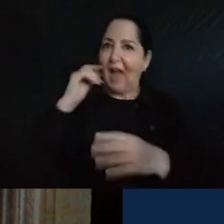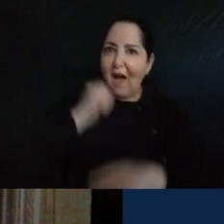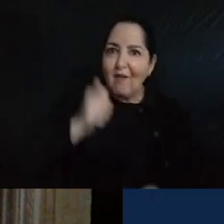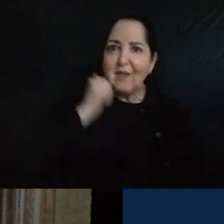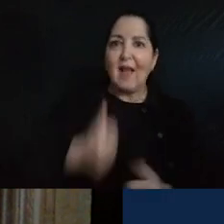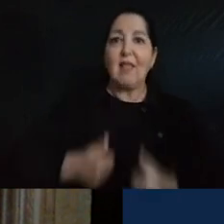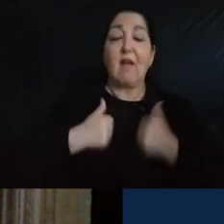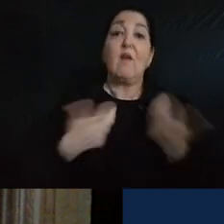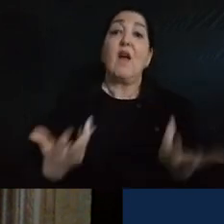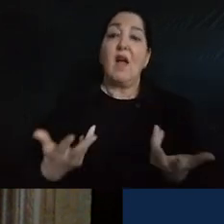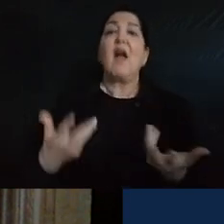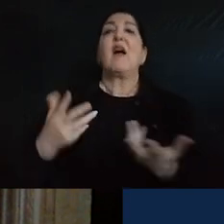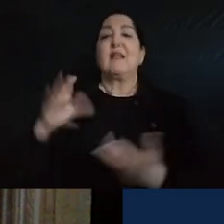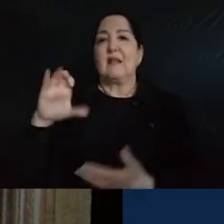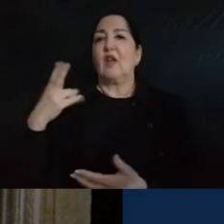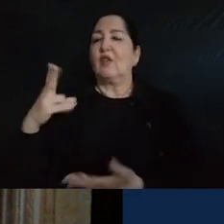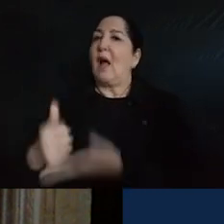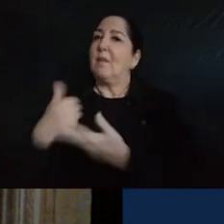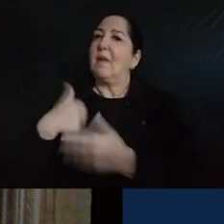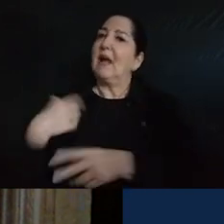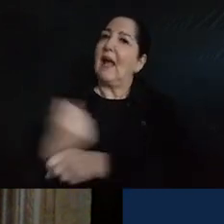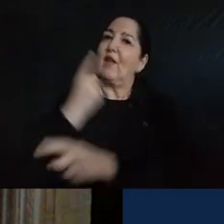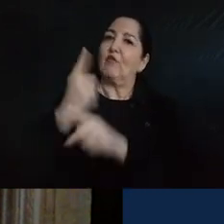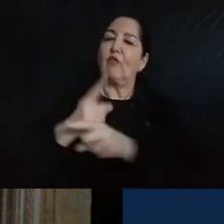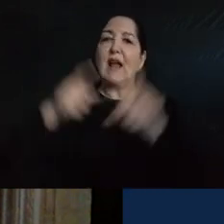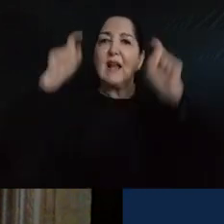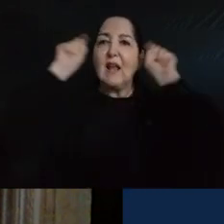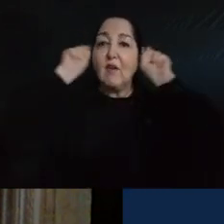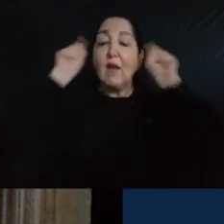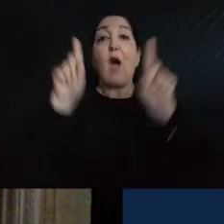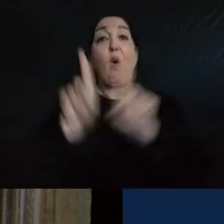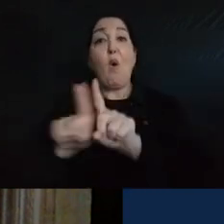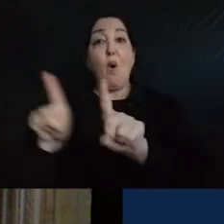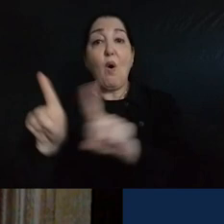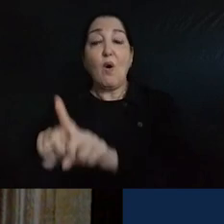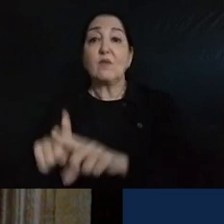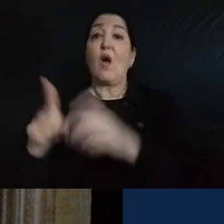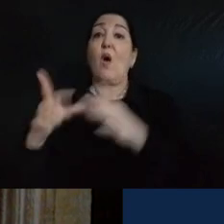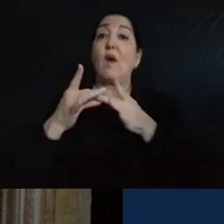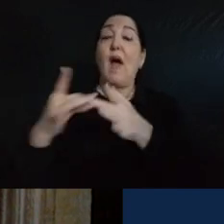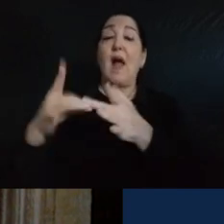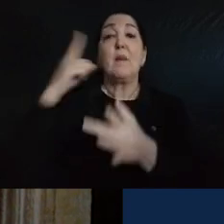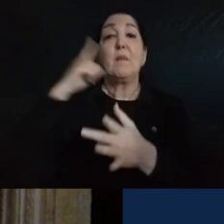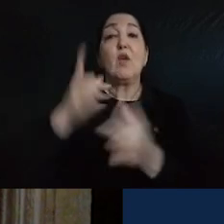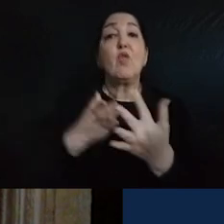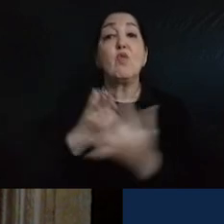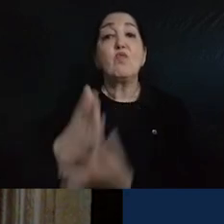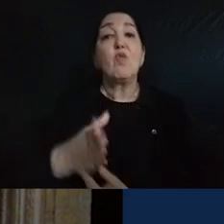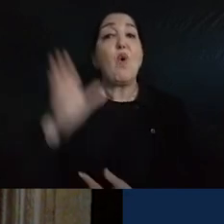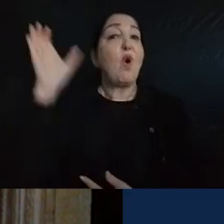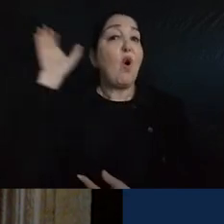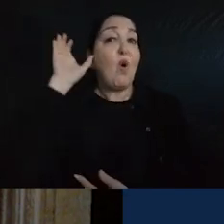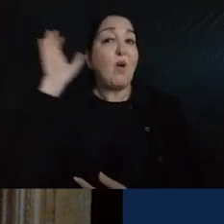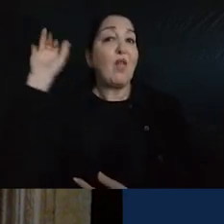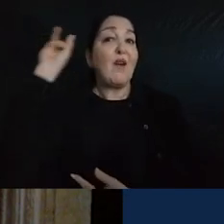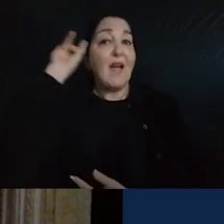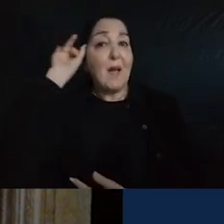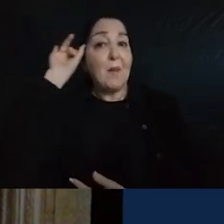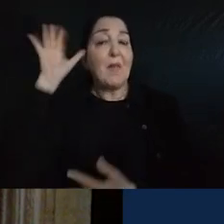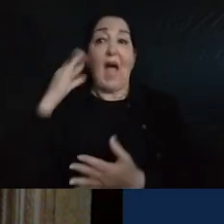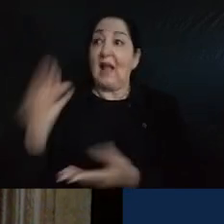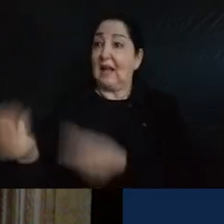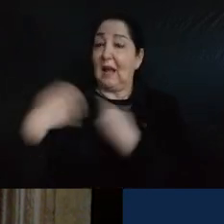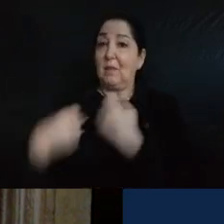their daily lives. CHC helped me get the right hearing aids and most recently guided me to get my cochlear